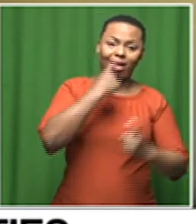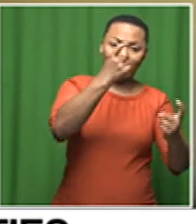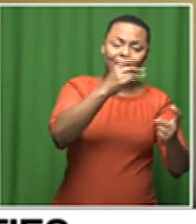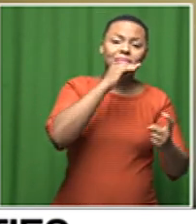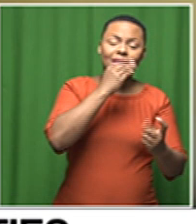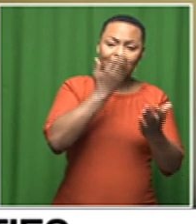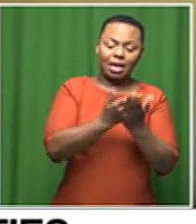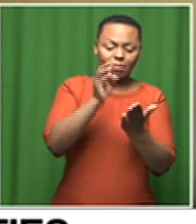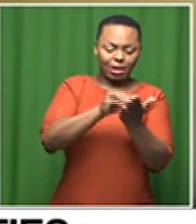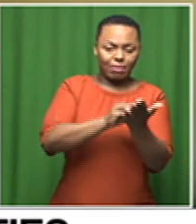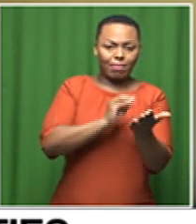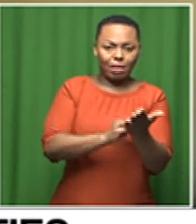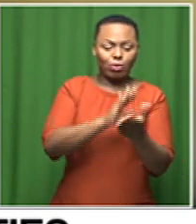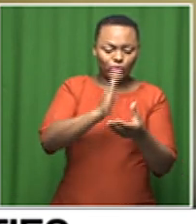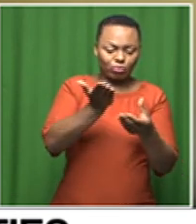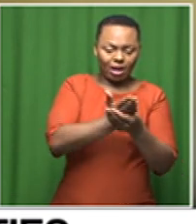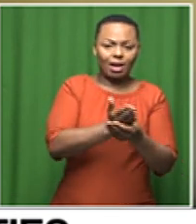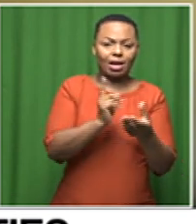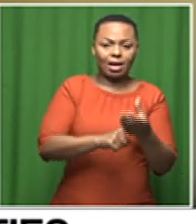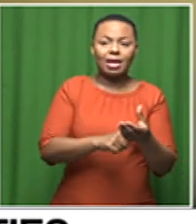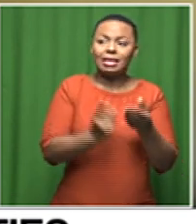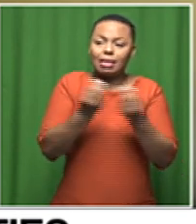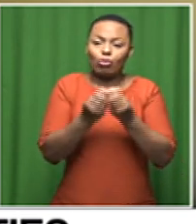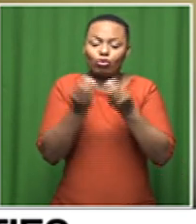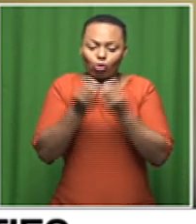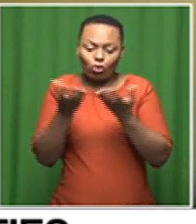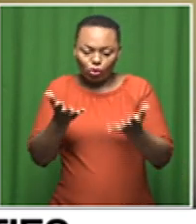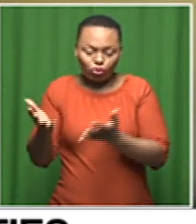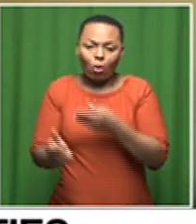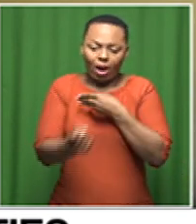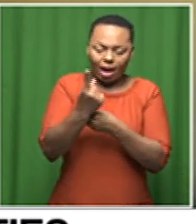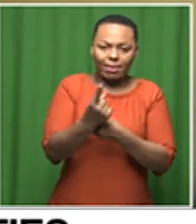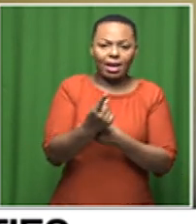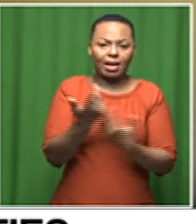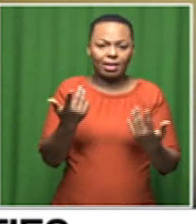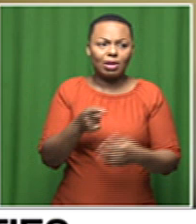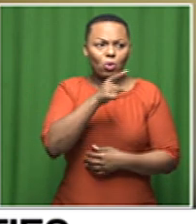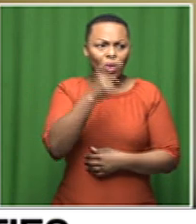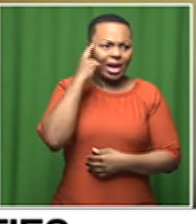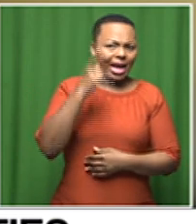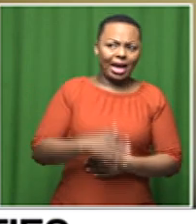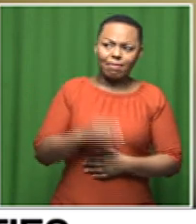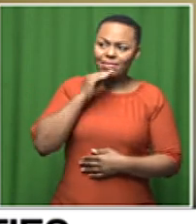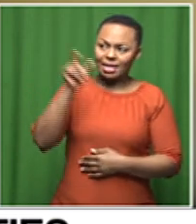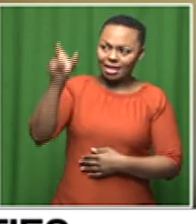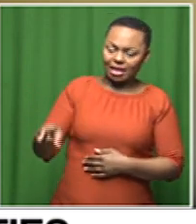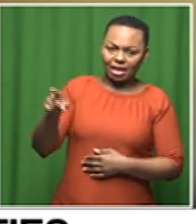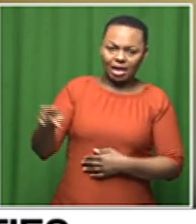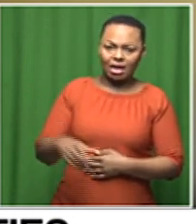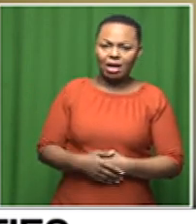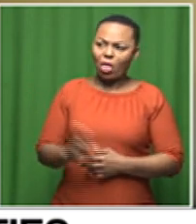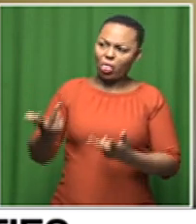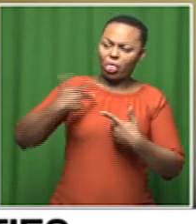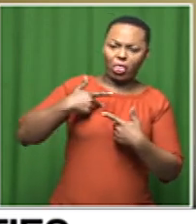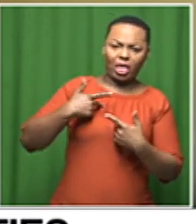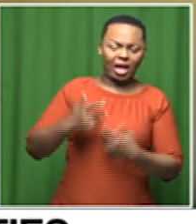incident report documenting that this happened. It is not up to her to determine negligence. It is up to the superiors, whoever's in charge